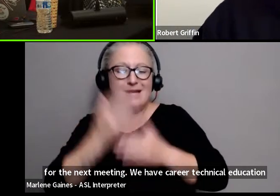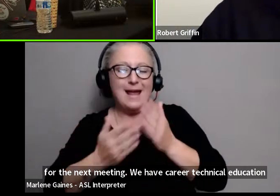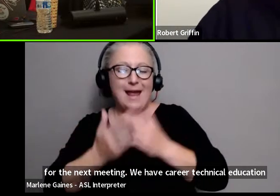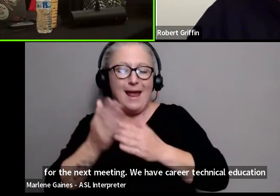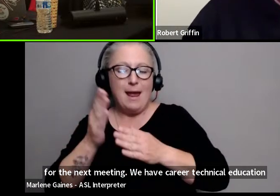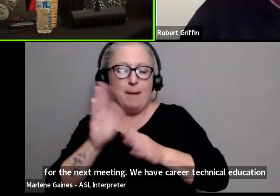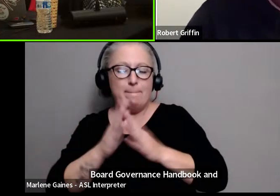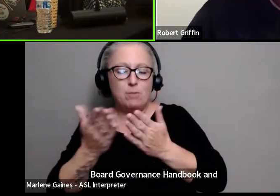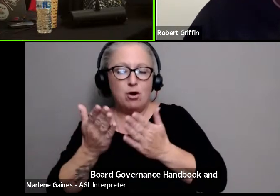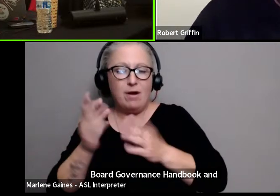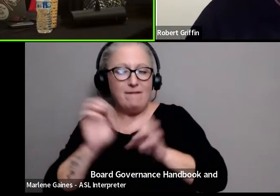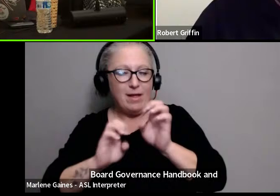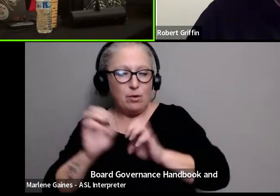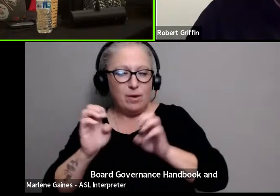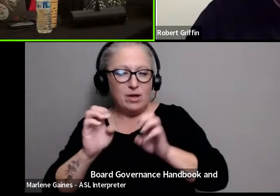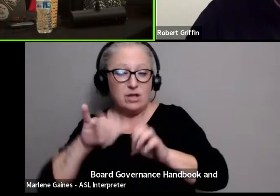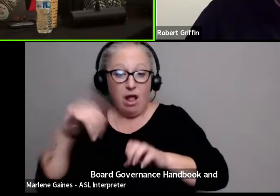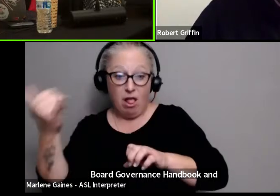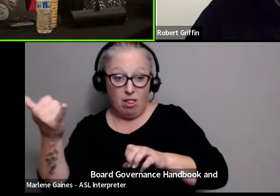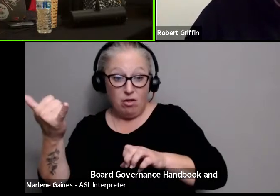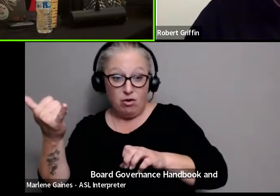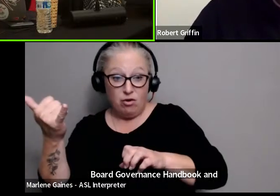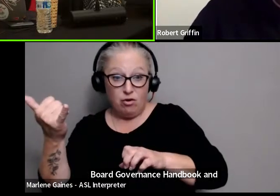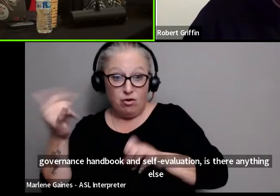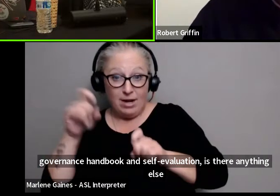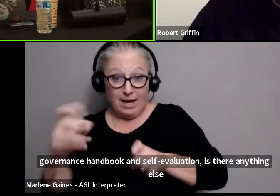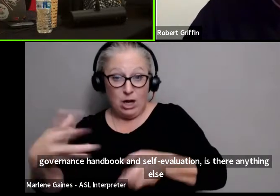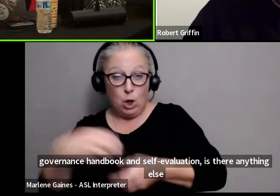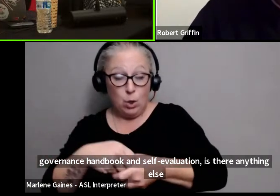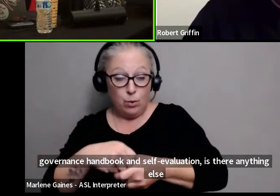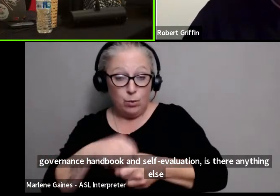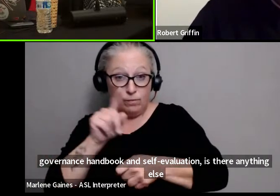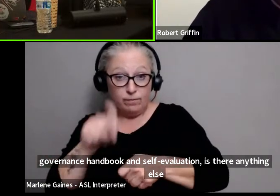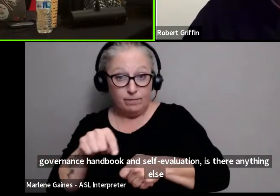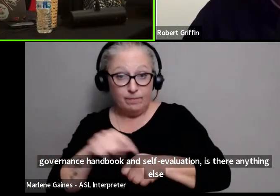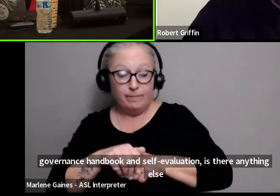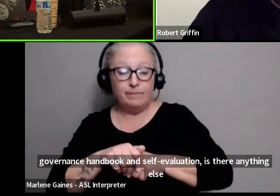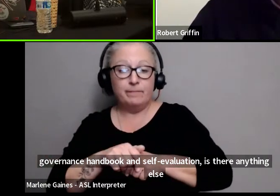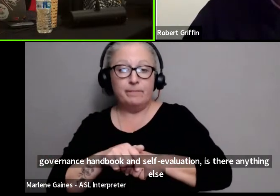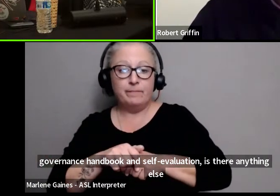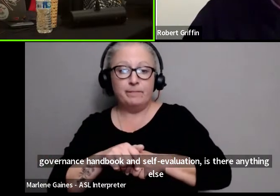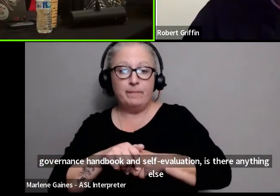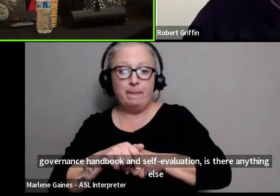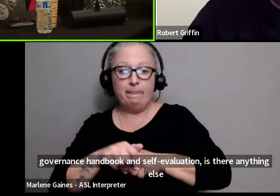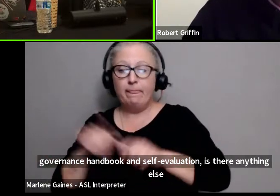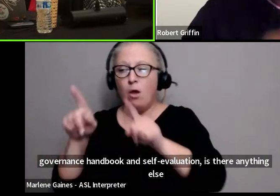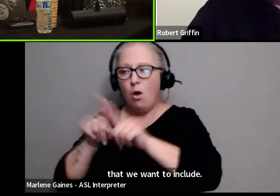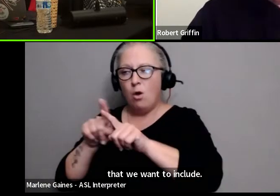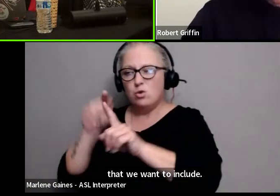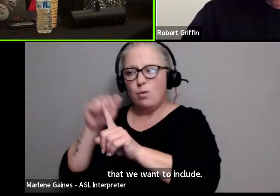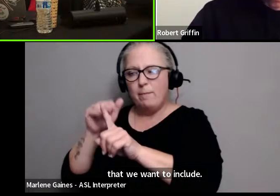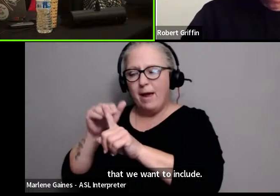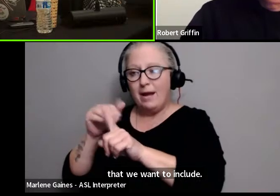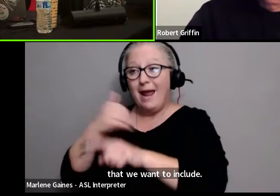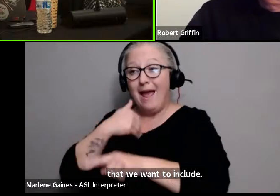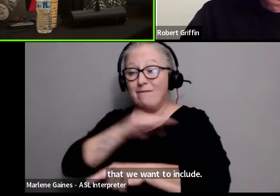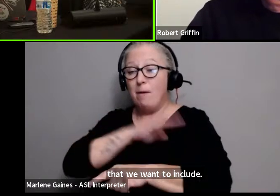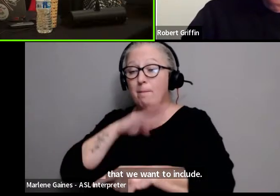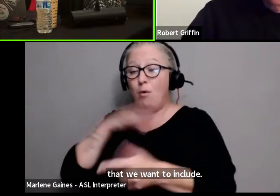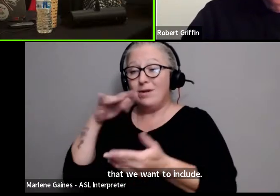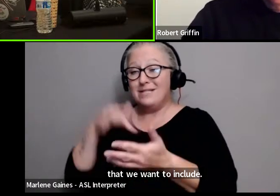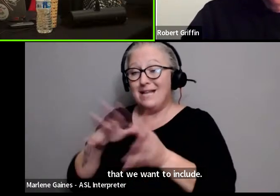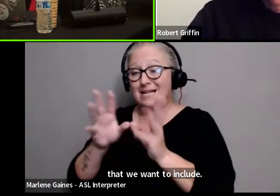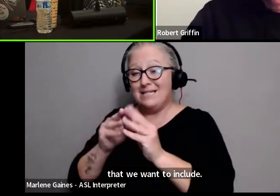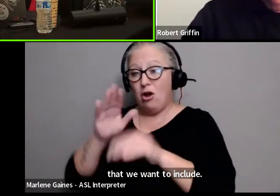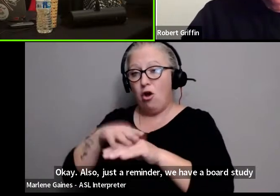Is there anything else that we want to include? Okay. Also, just a reminder, we have a board study session